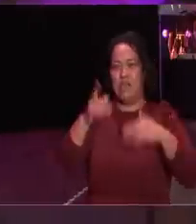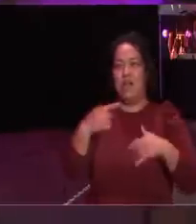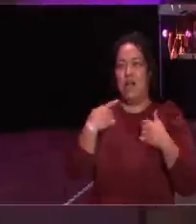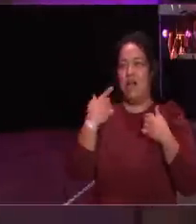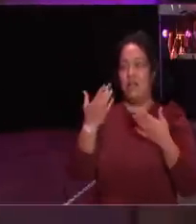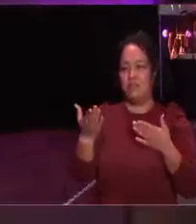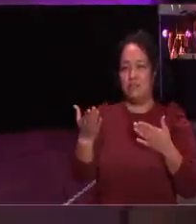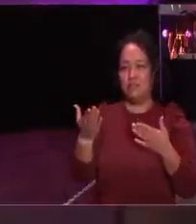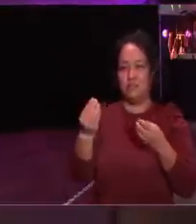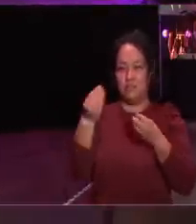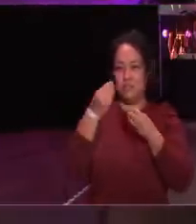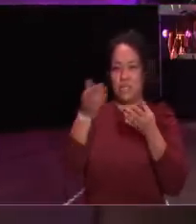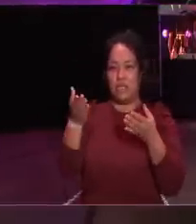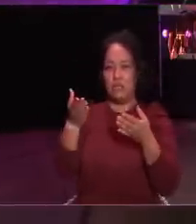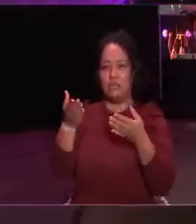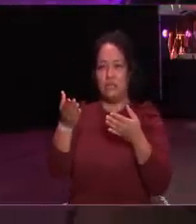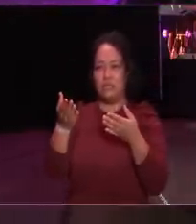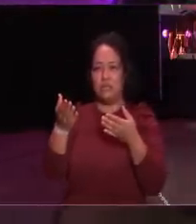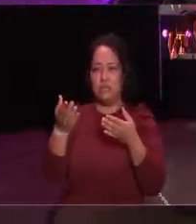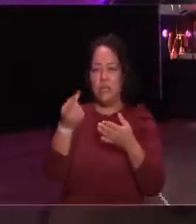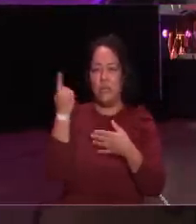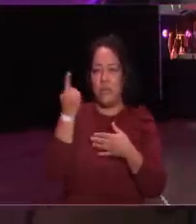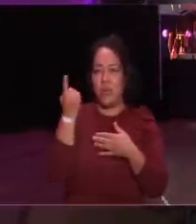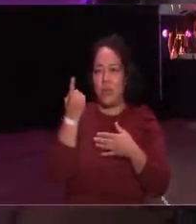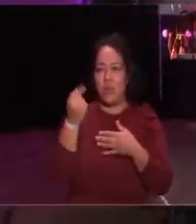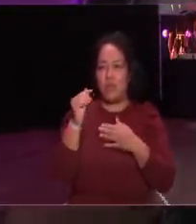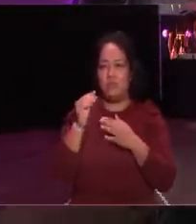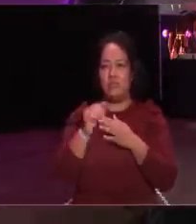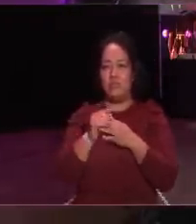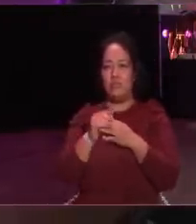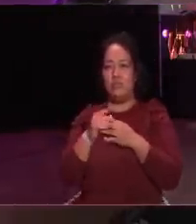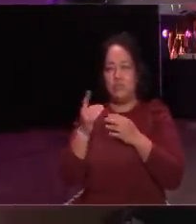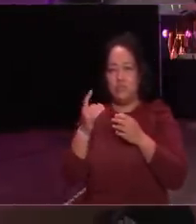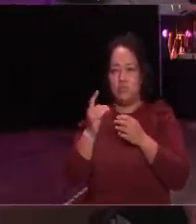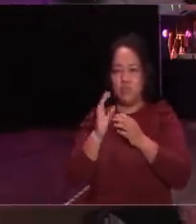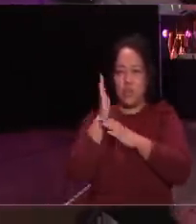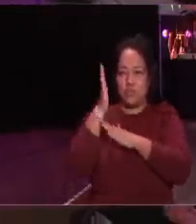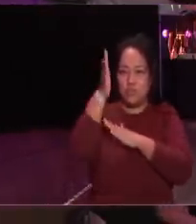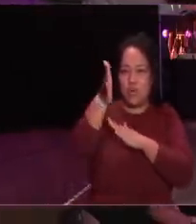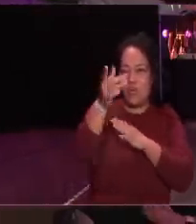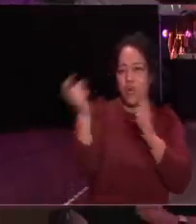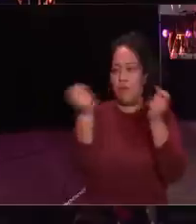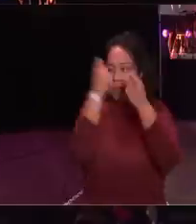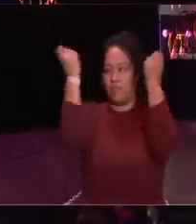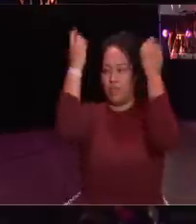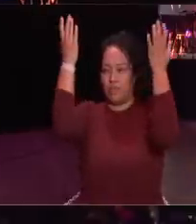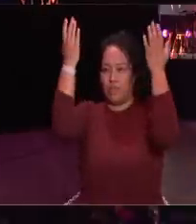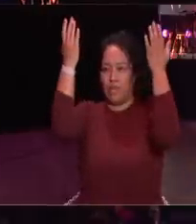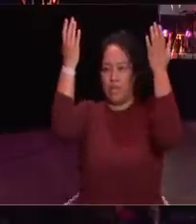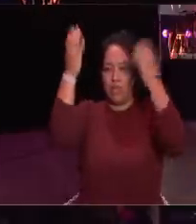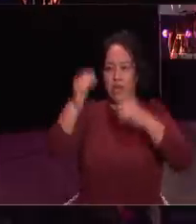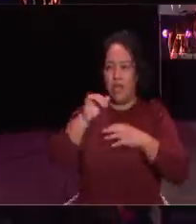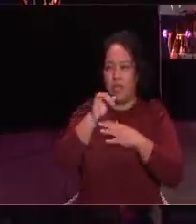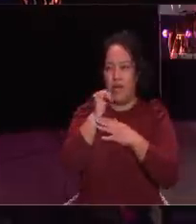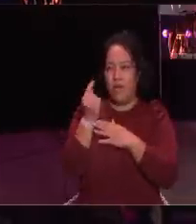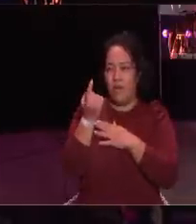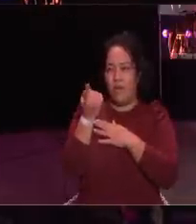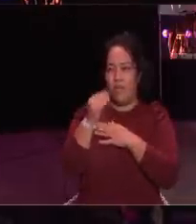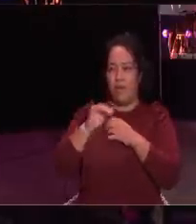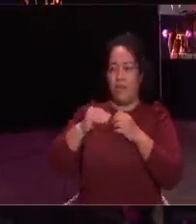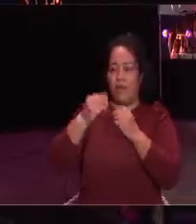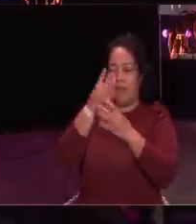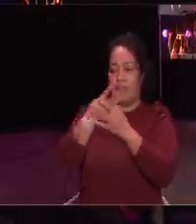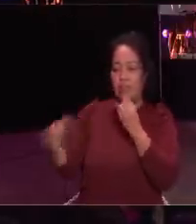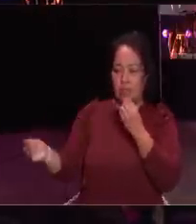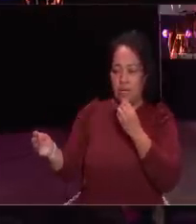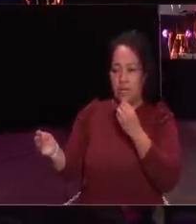va a sacar con victoria. This is the only thing that will take us forward in victory. No, no más vamos a salir de la pandemia. Not only will we leave the pandemic,